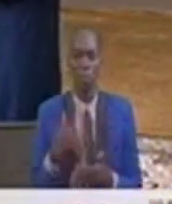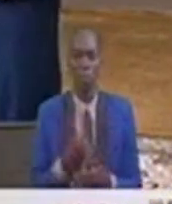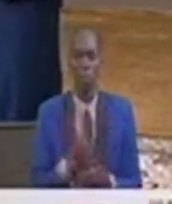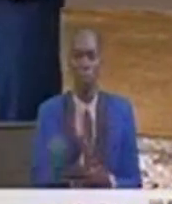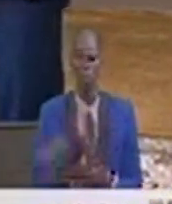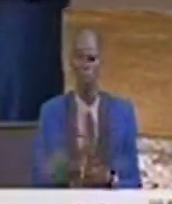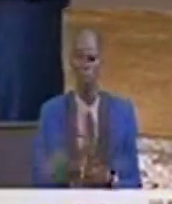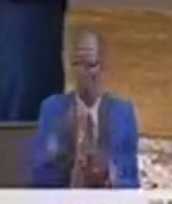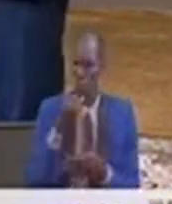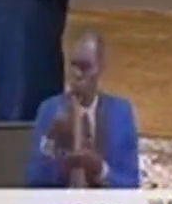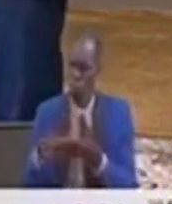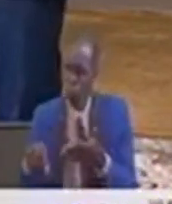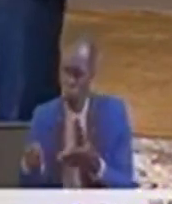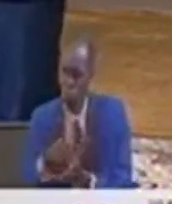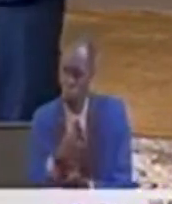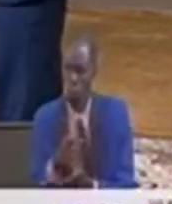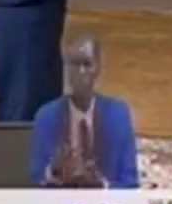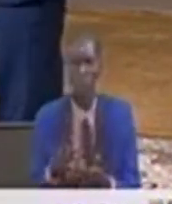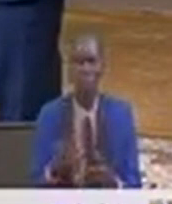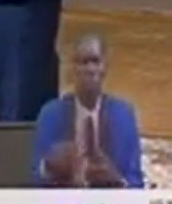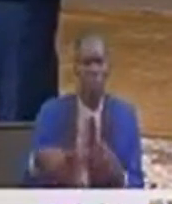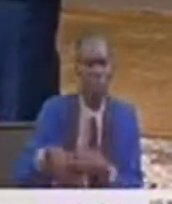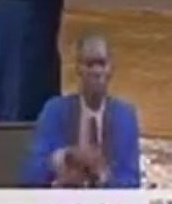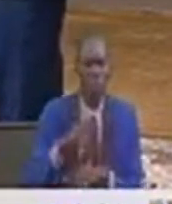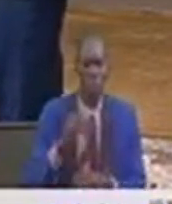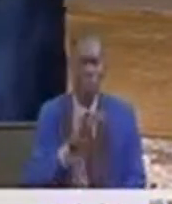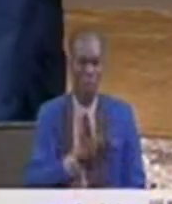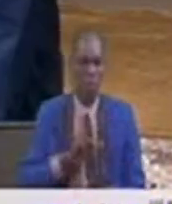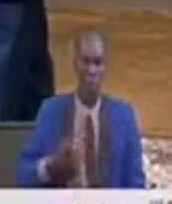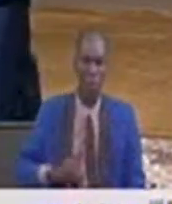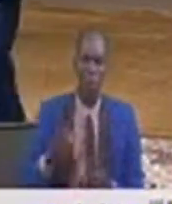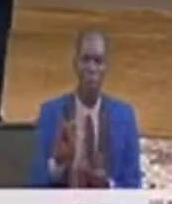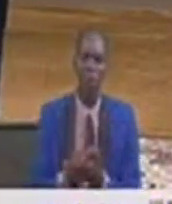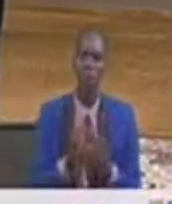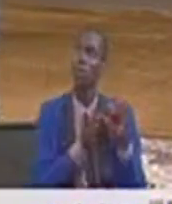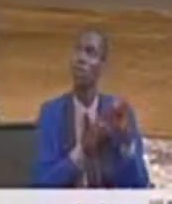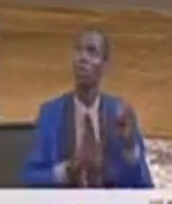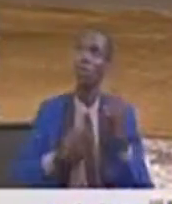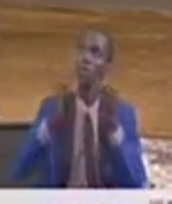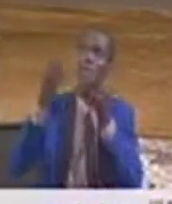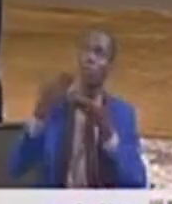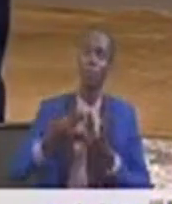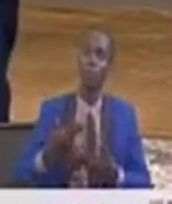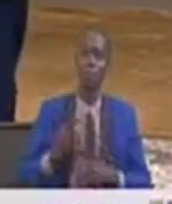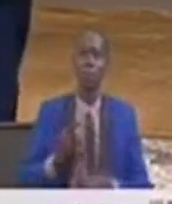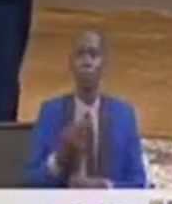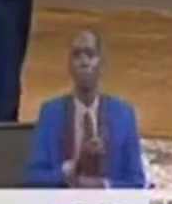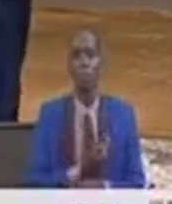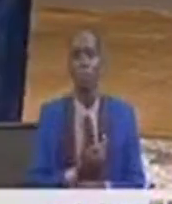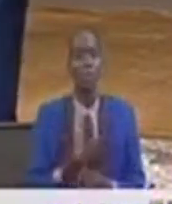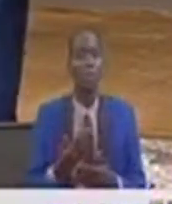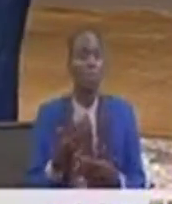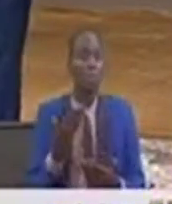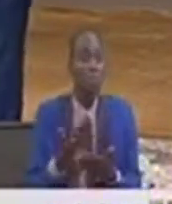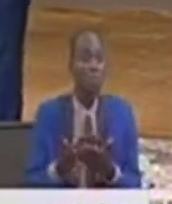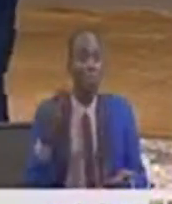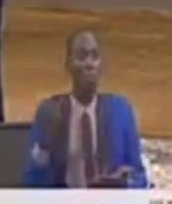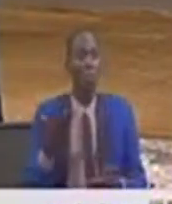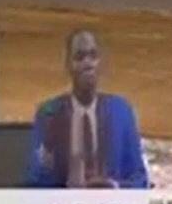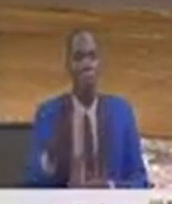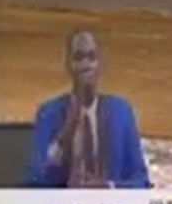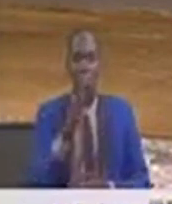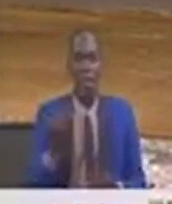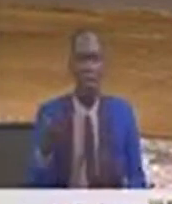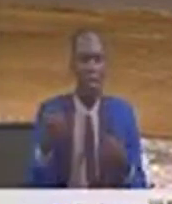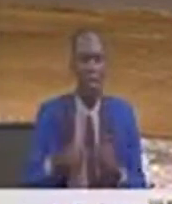over the sheep, the members the Lord has given us. Lest there be any fornicator